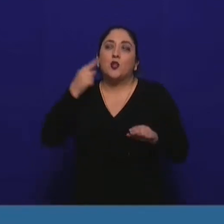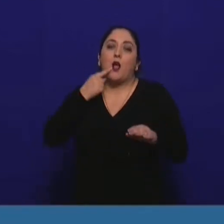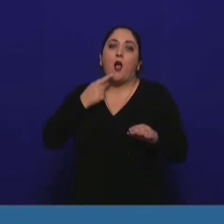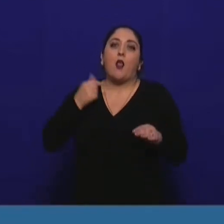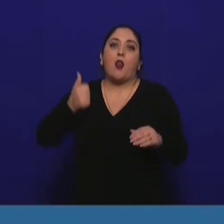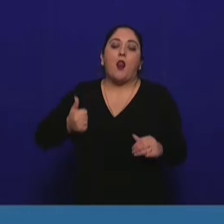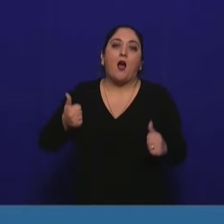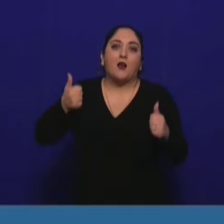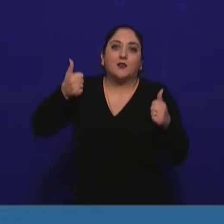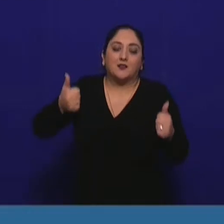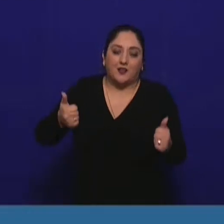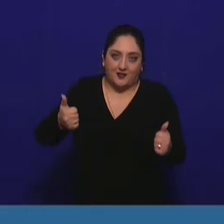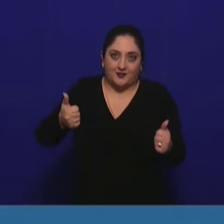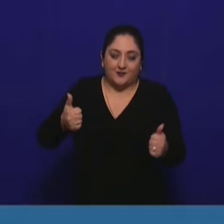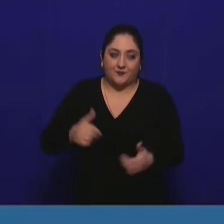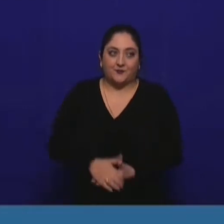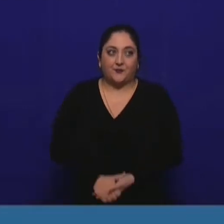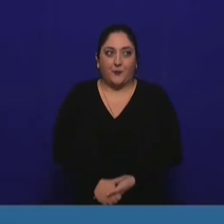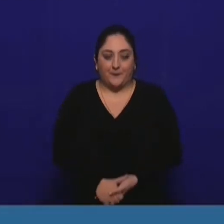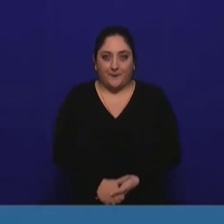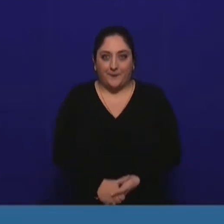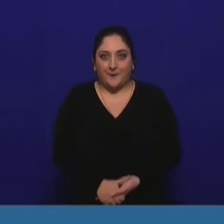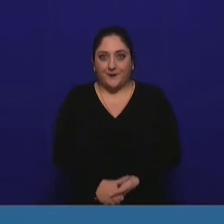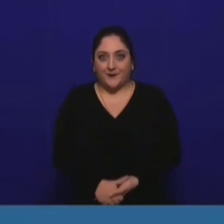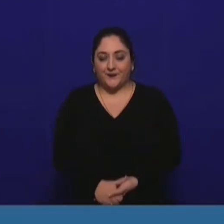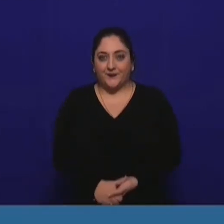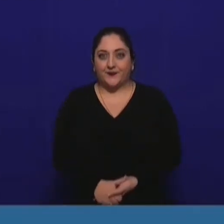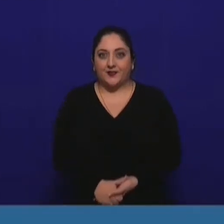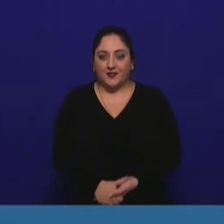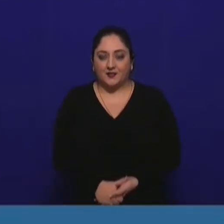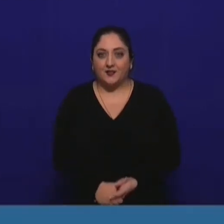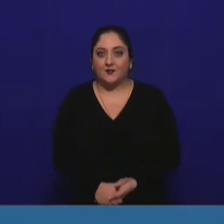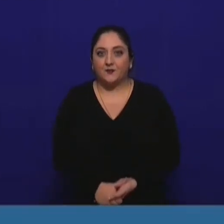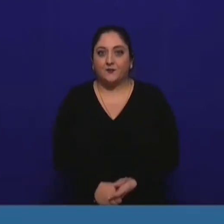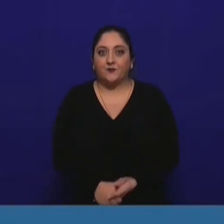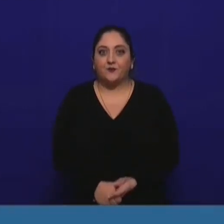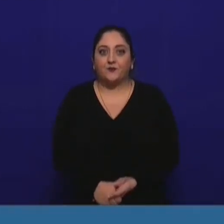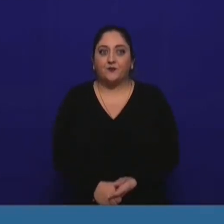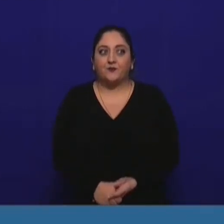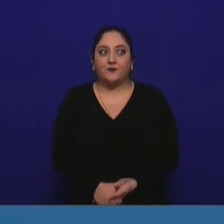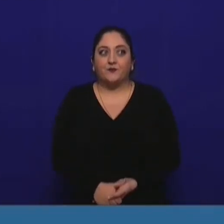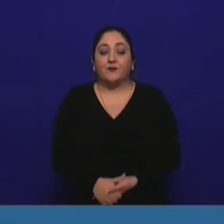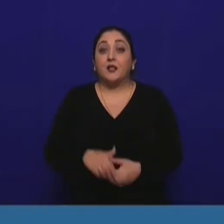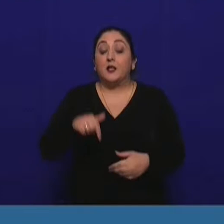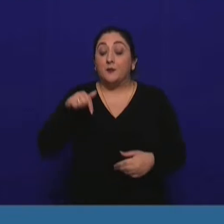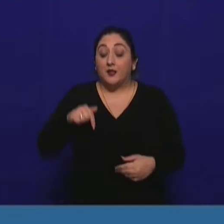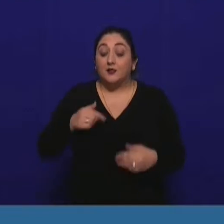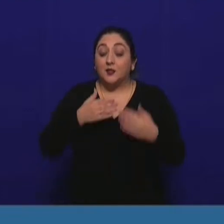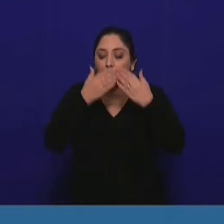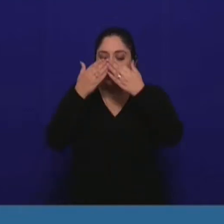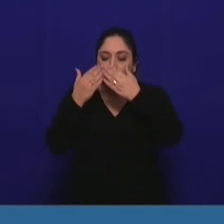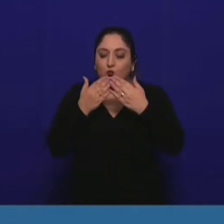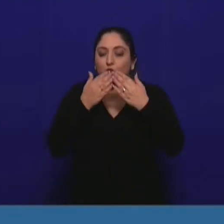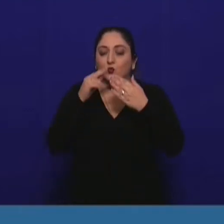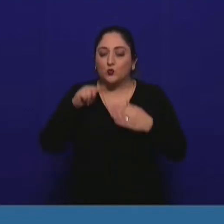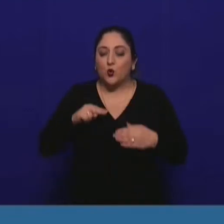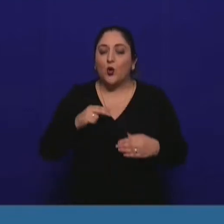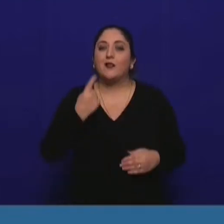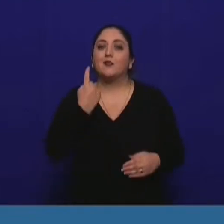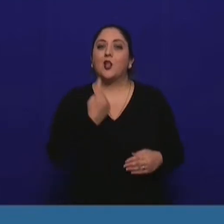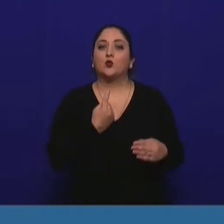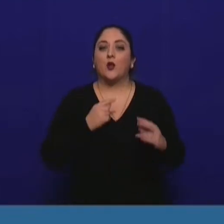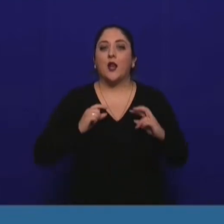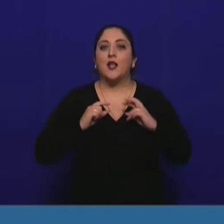l-aħjar u anke li tgħidilna r-riċerka. Iva, il-nu din l-istudji fuq x'jiġri minn natural